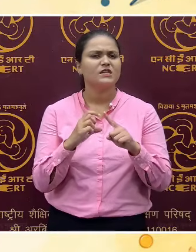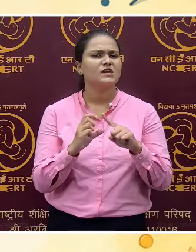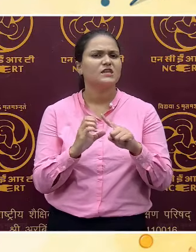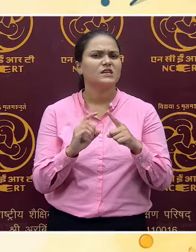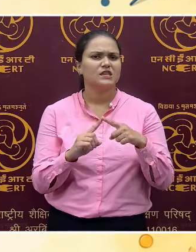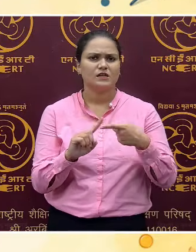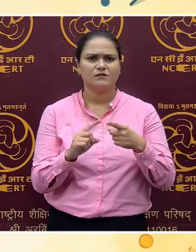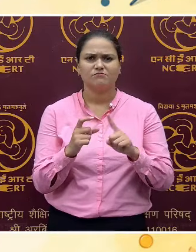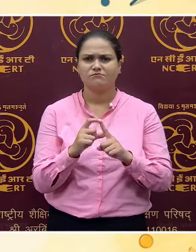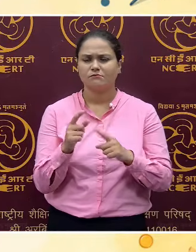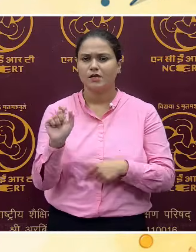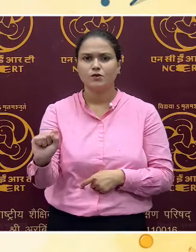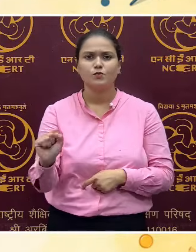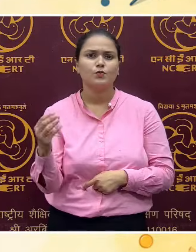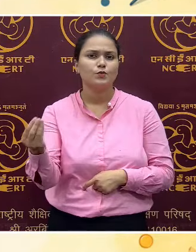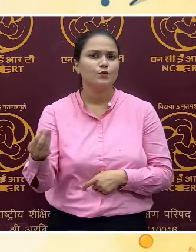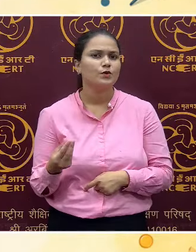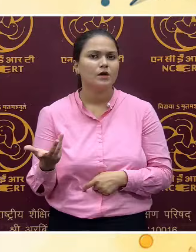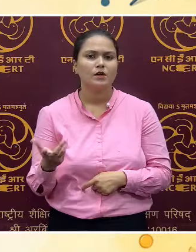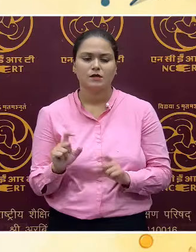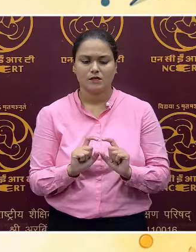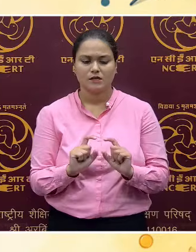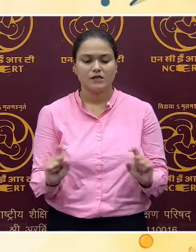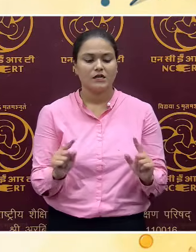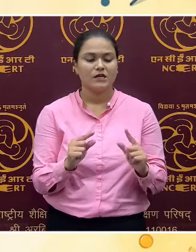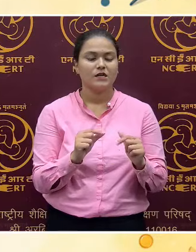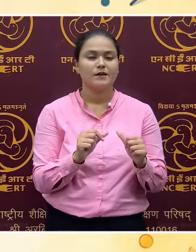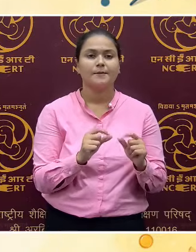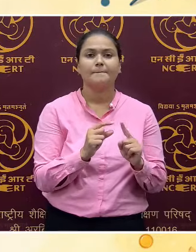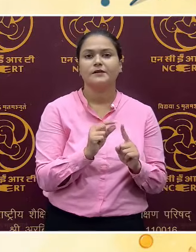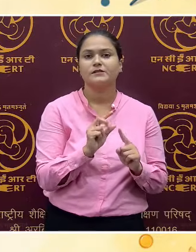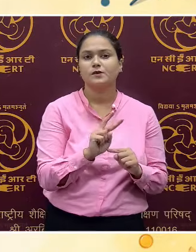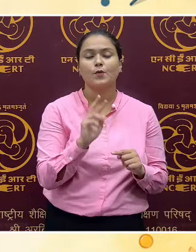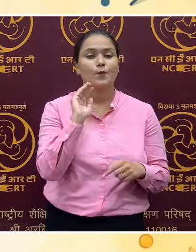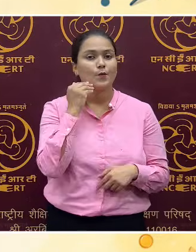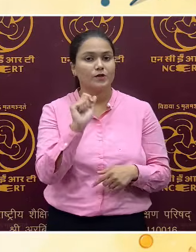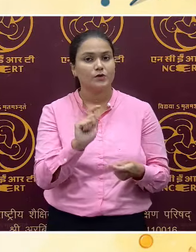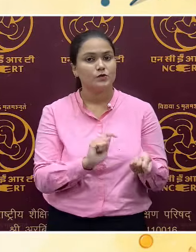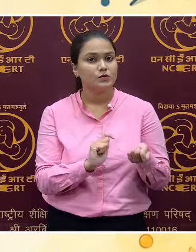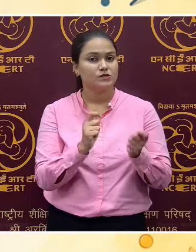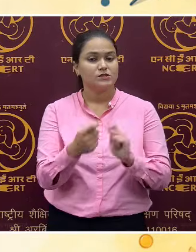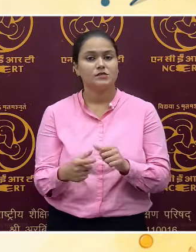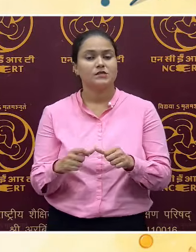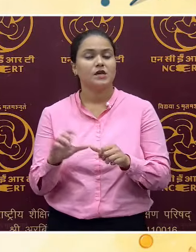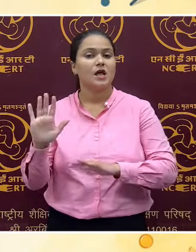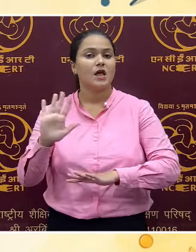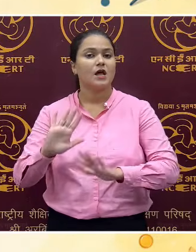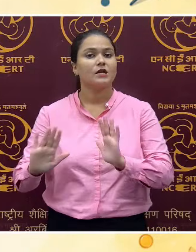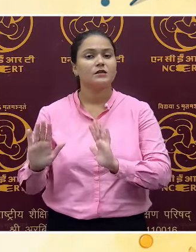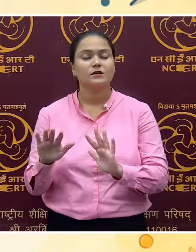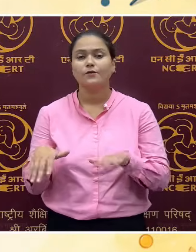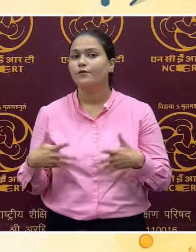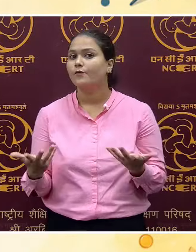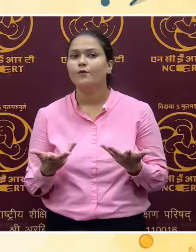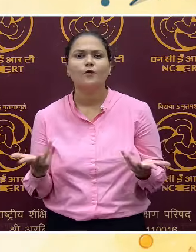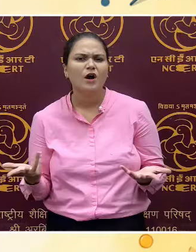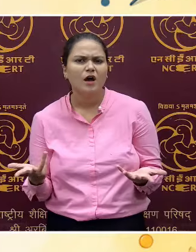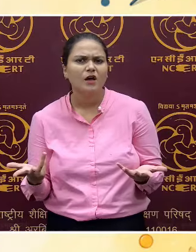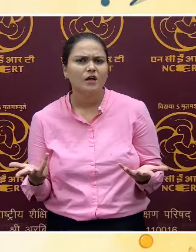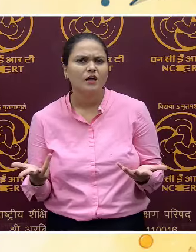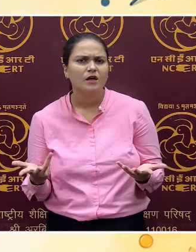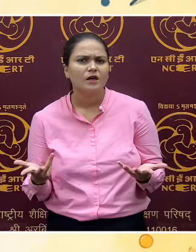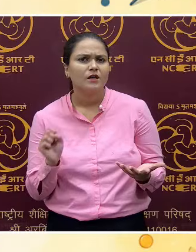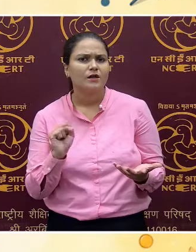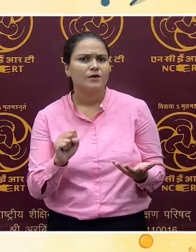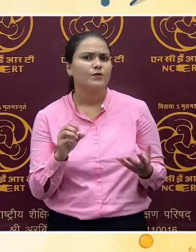So, this is clearly passive voice sentence. When you convert it to active voice, it would be why should you